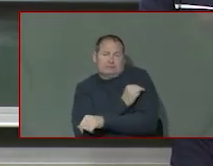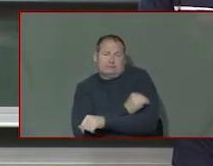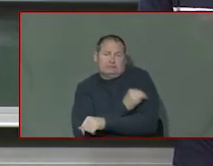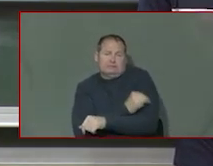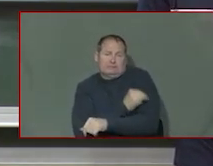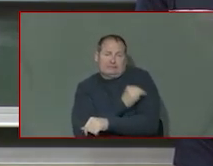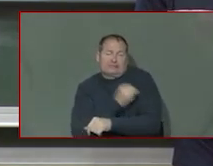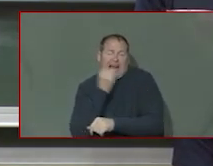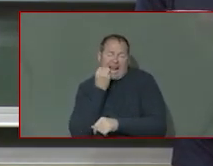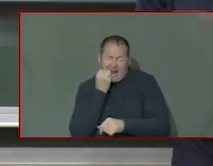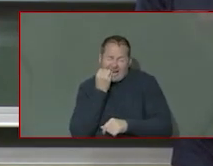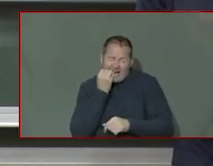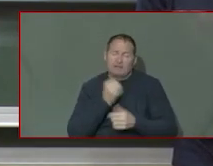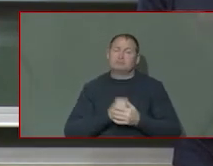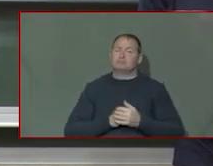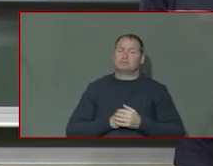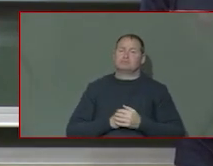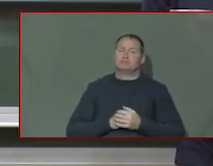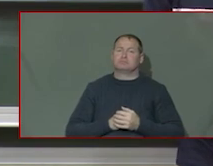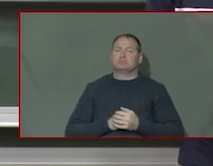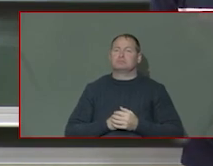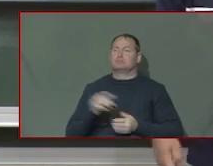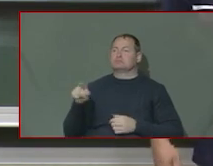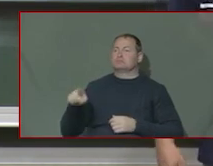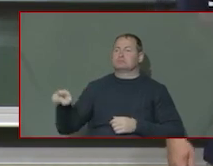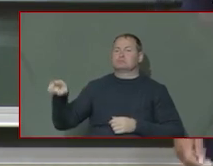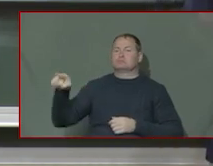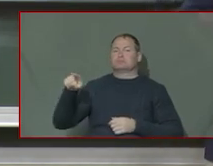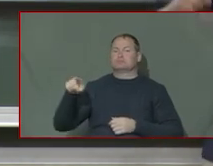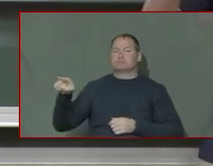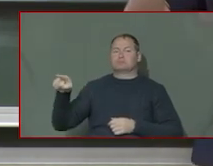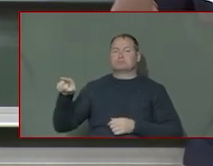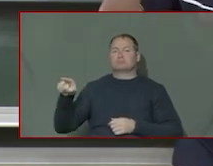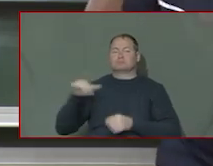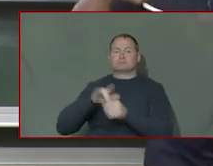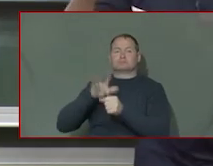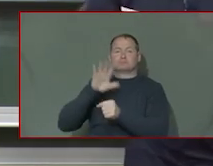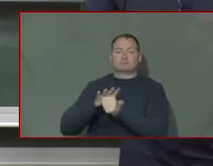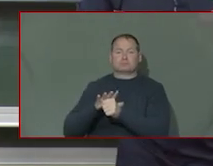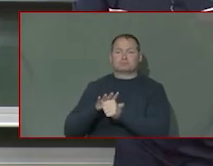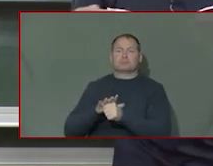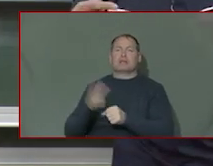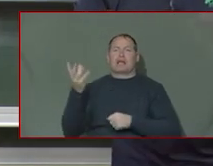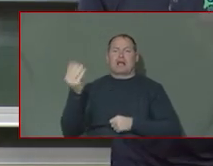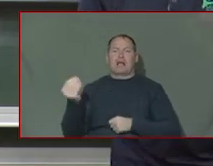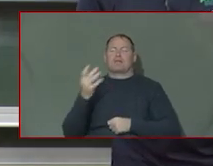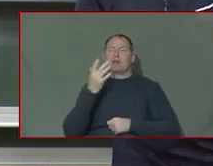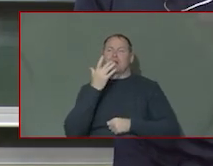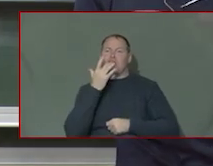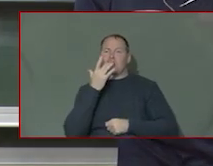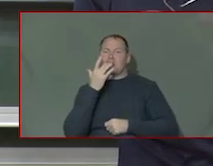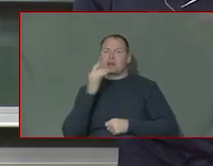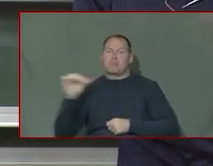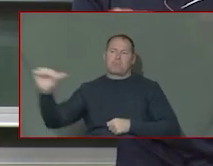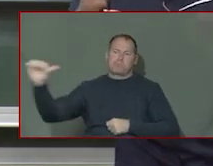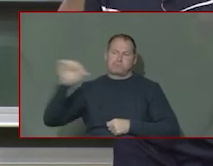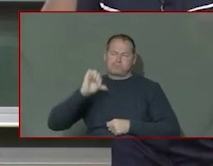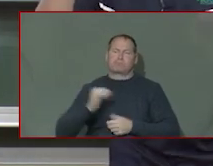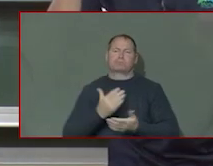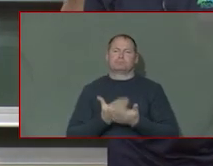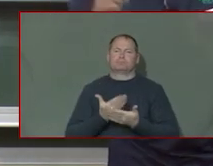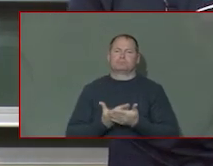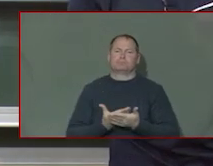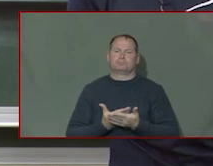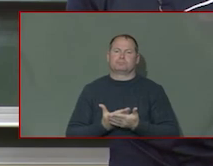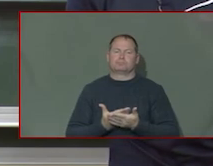So these smart cool drinks that people drink, like Powerade and Energade, they contain salts to put back not only liquid, but also